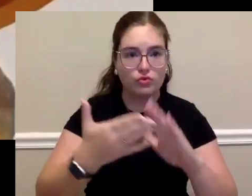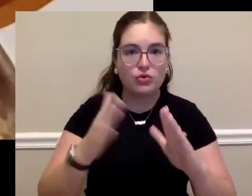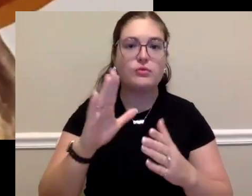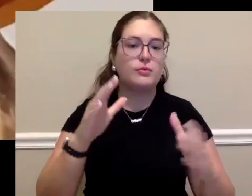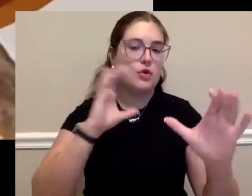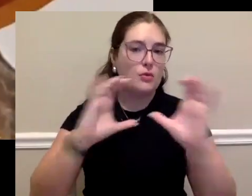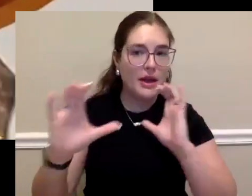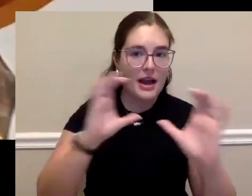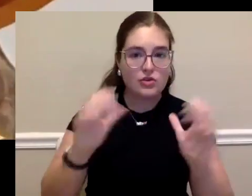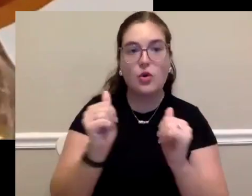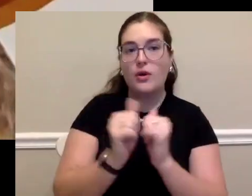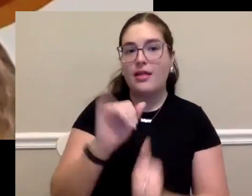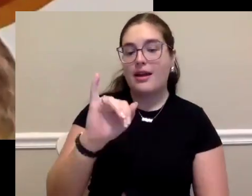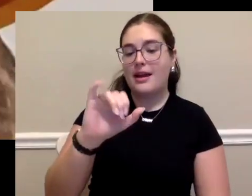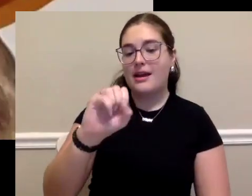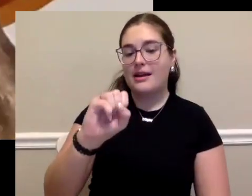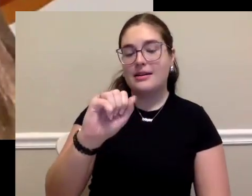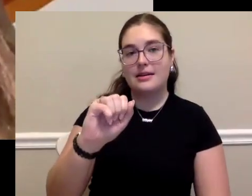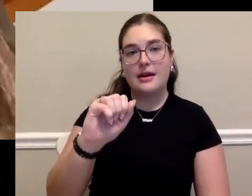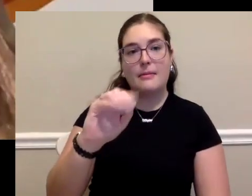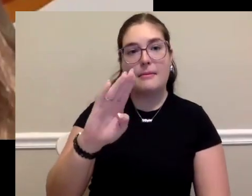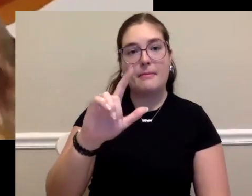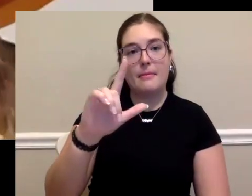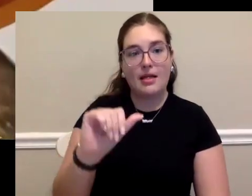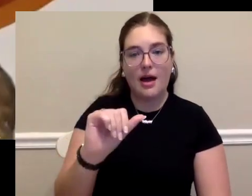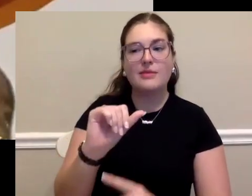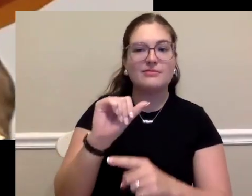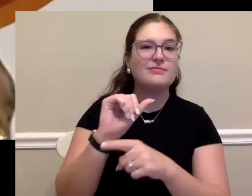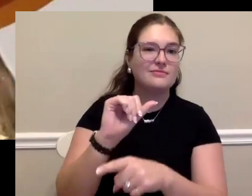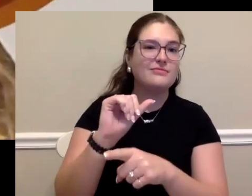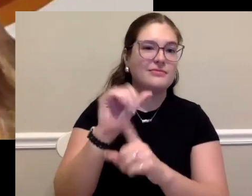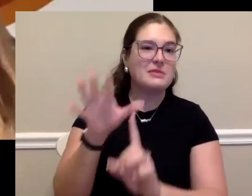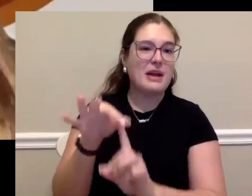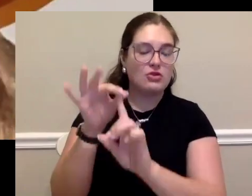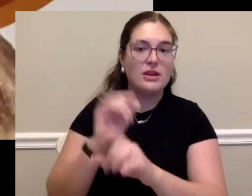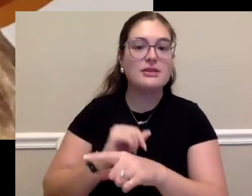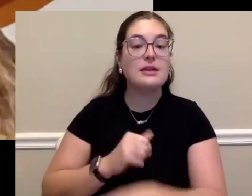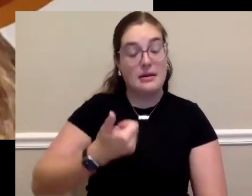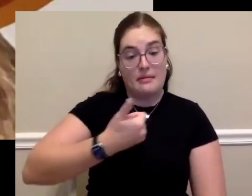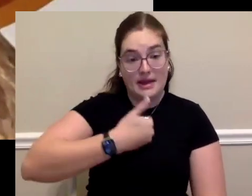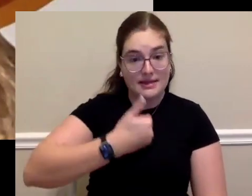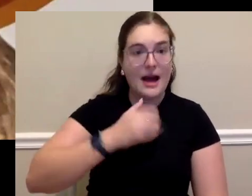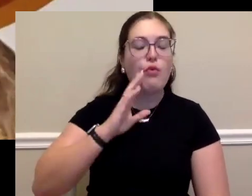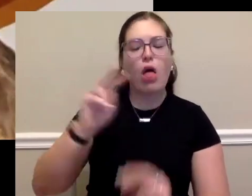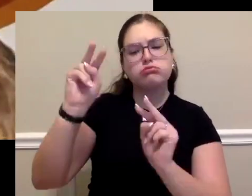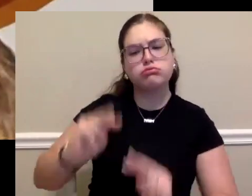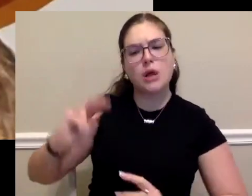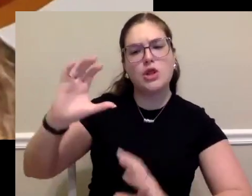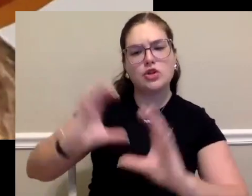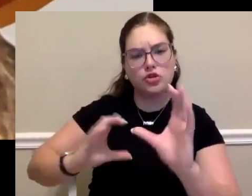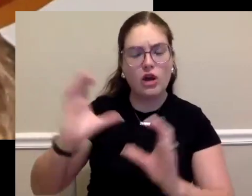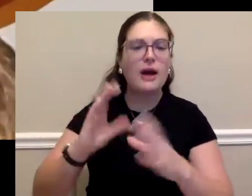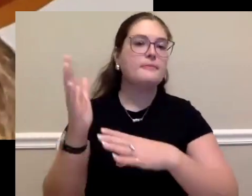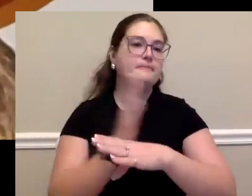Zavala, our Administrative Support Specialist. Naisel will be managing the chat and sharing